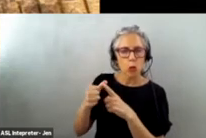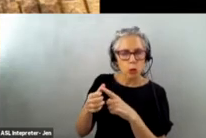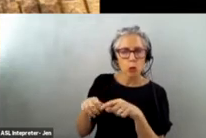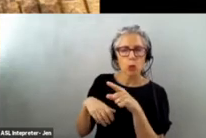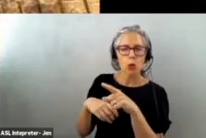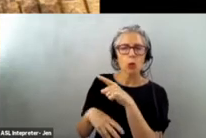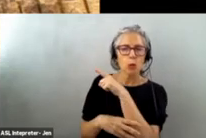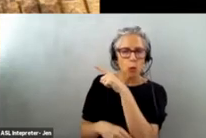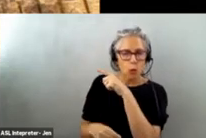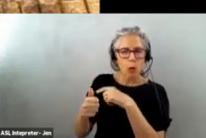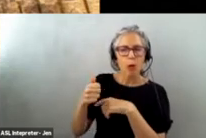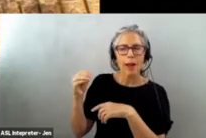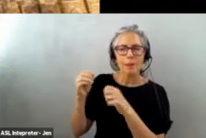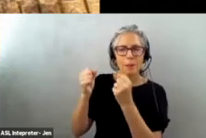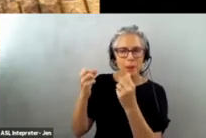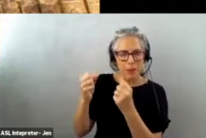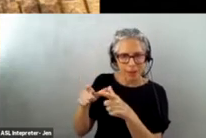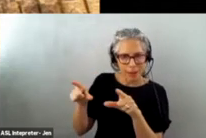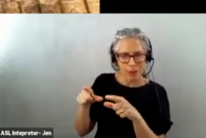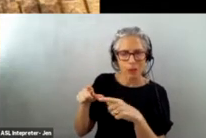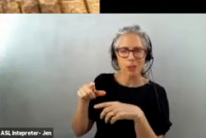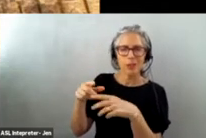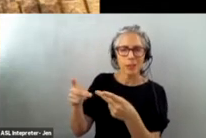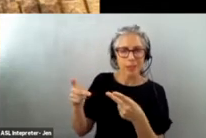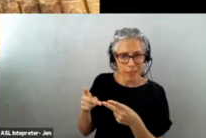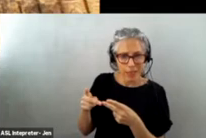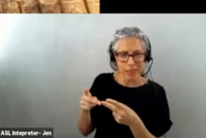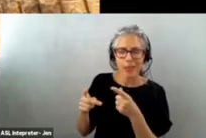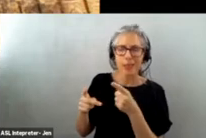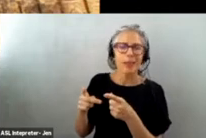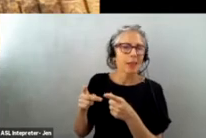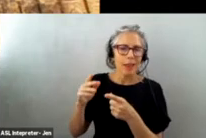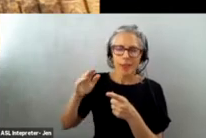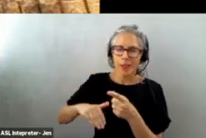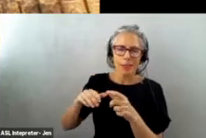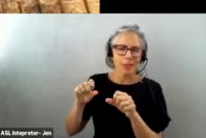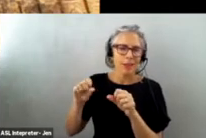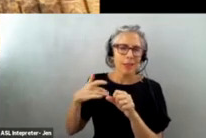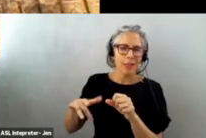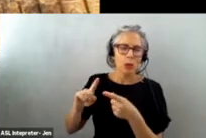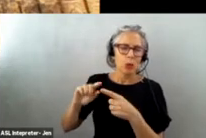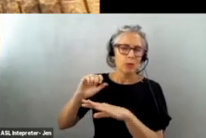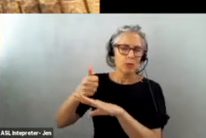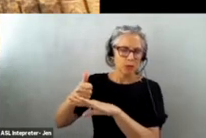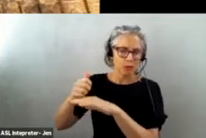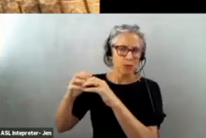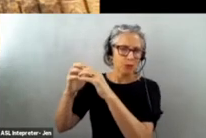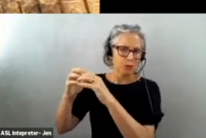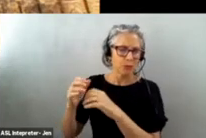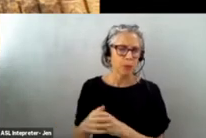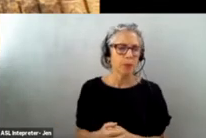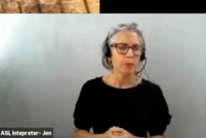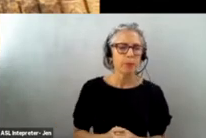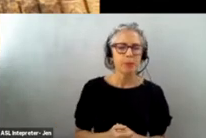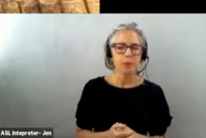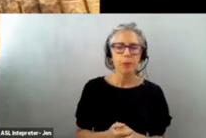now, much of autism research has been conducted with white, upper middle income families who live in North America and Europe. And